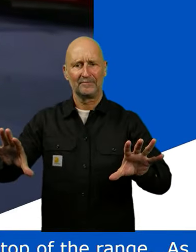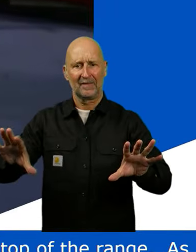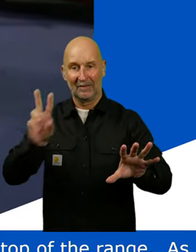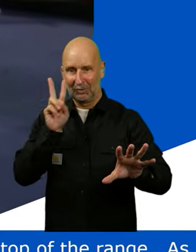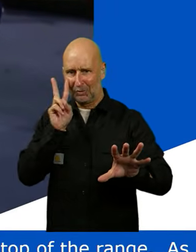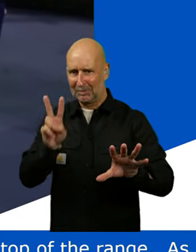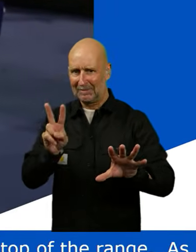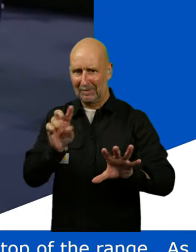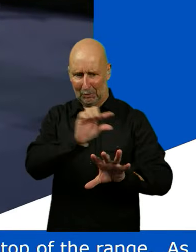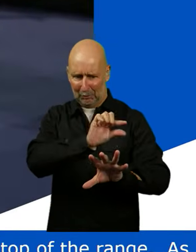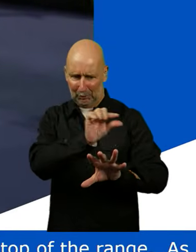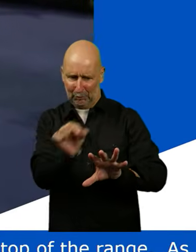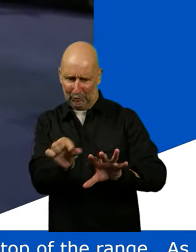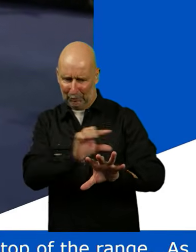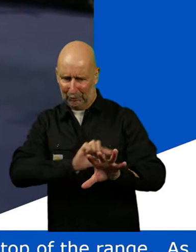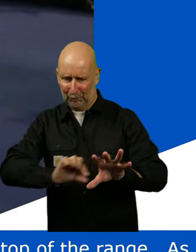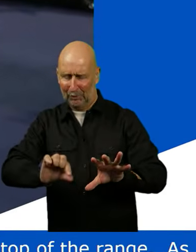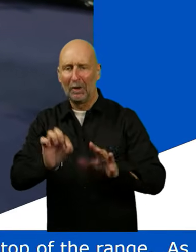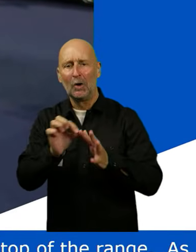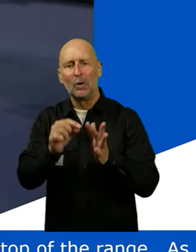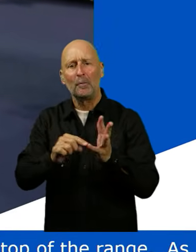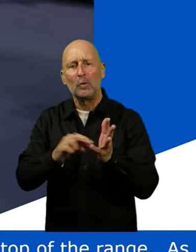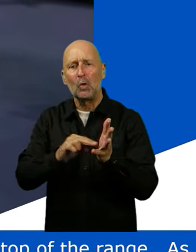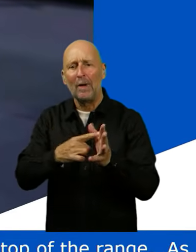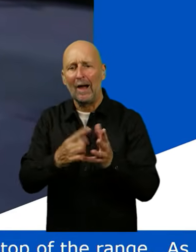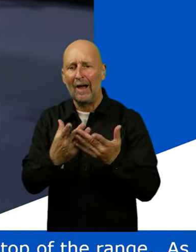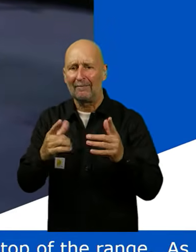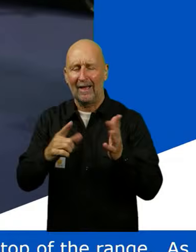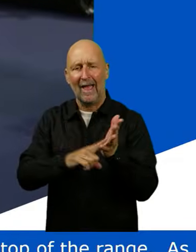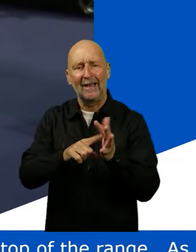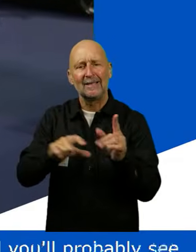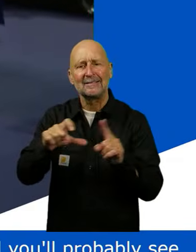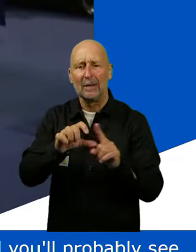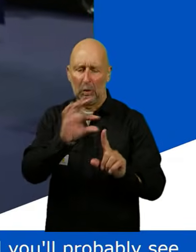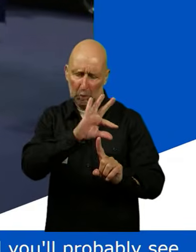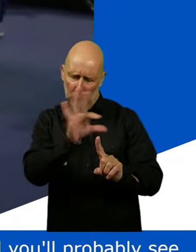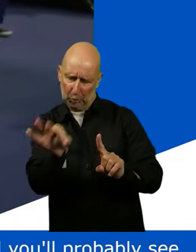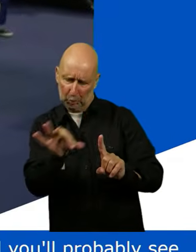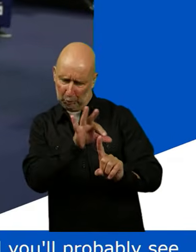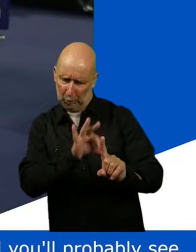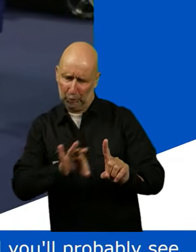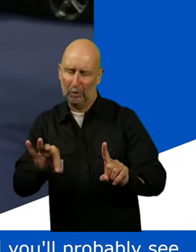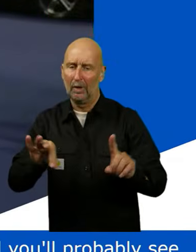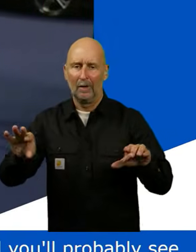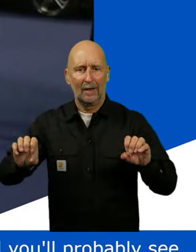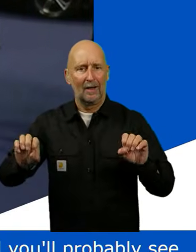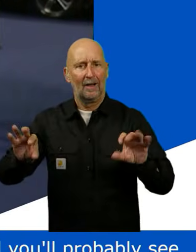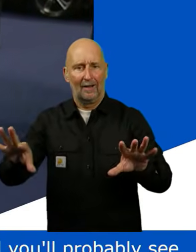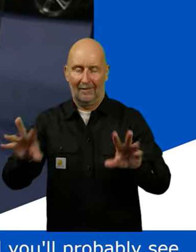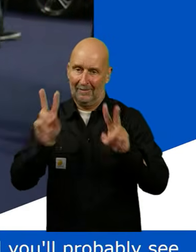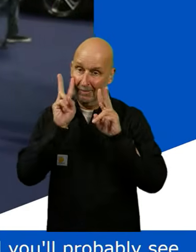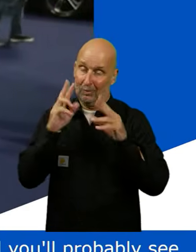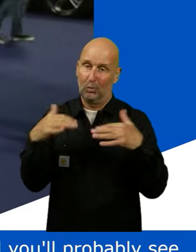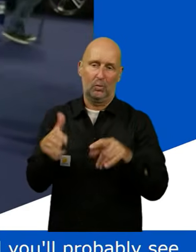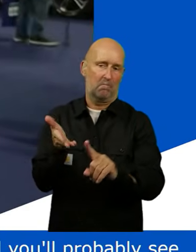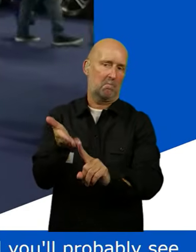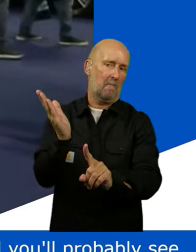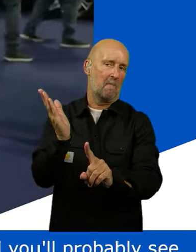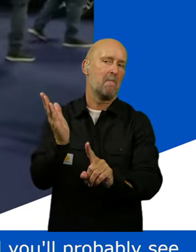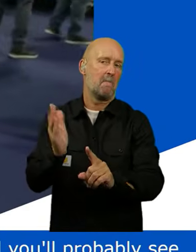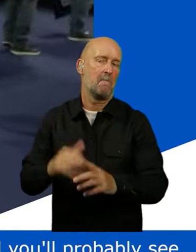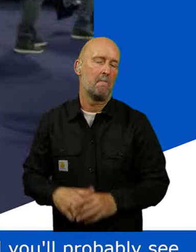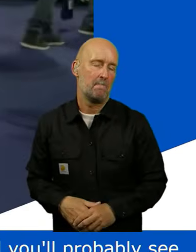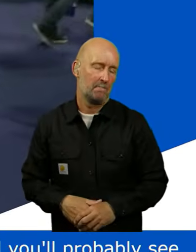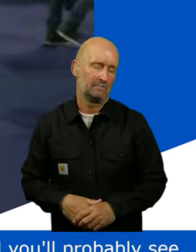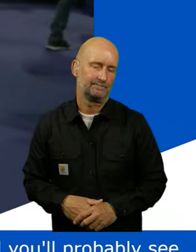probably see lots of Ford Pumas on the road. All of them have this LED panel around the edge that lights up and makes it look really distinctive out on the